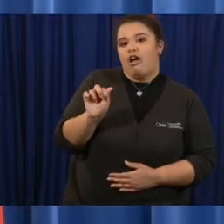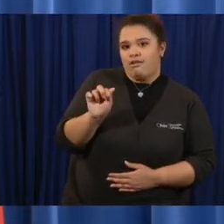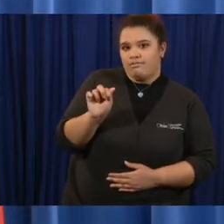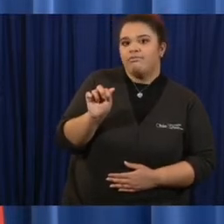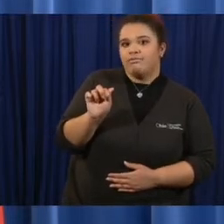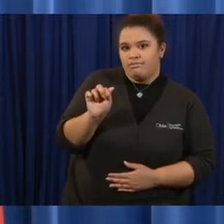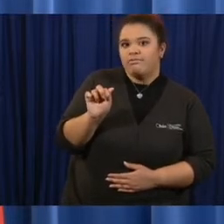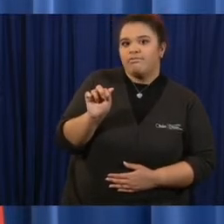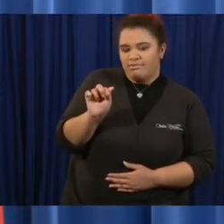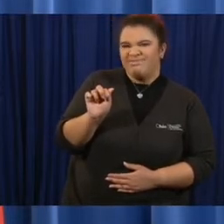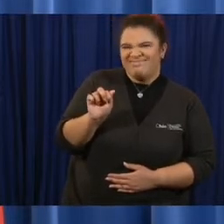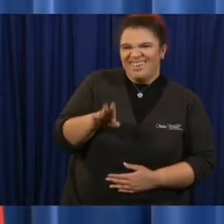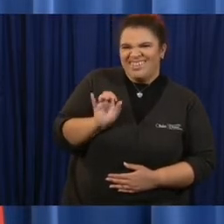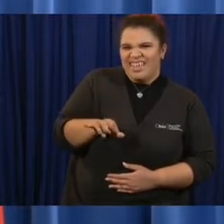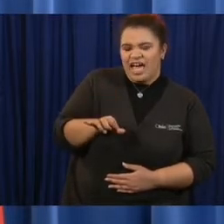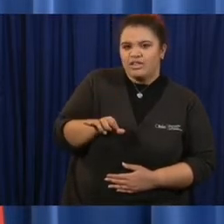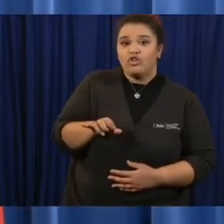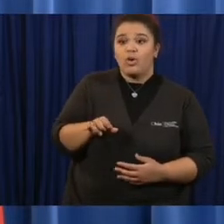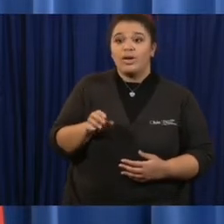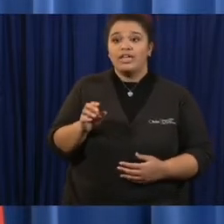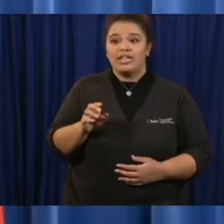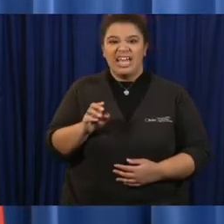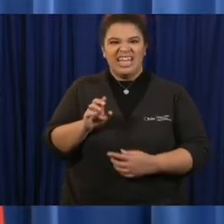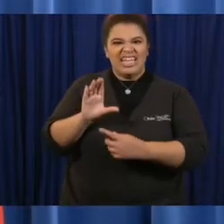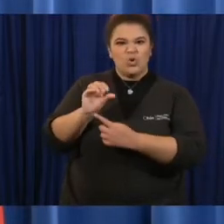options at that point?